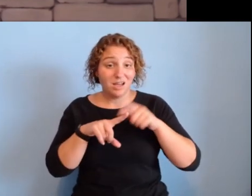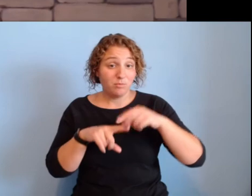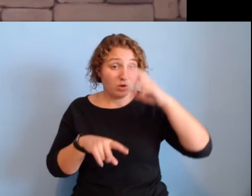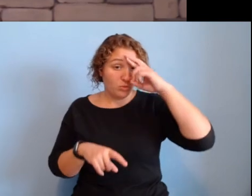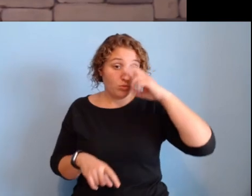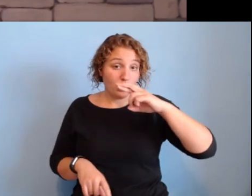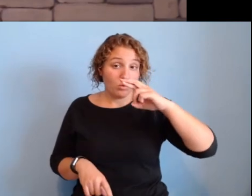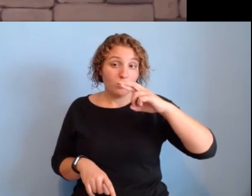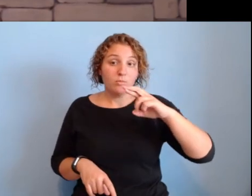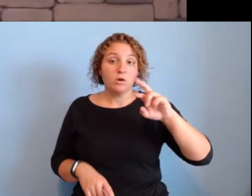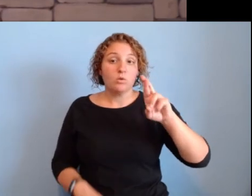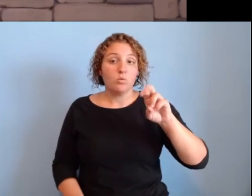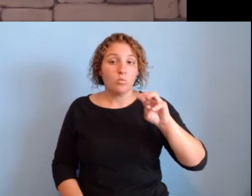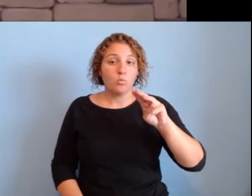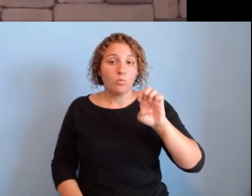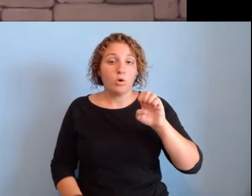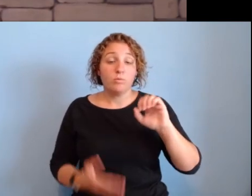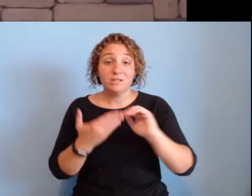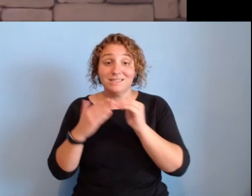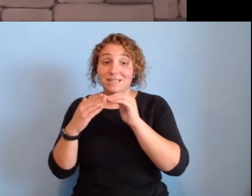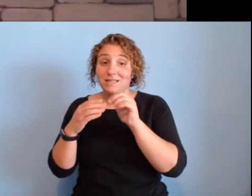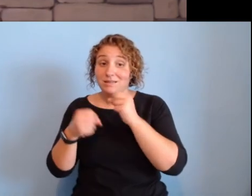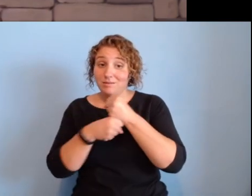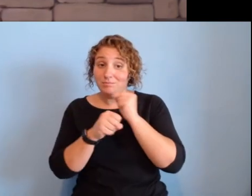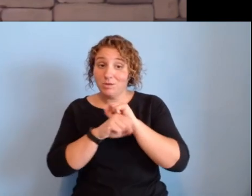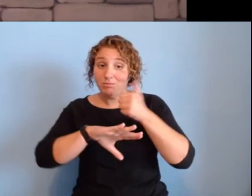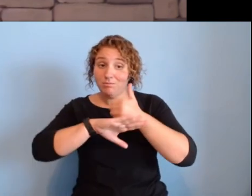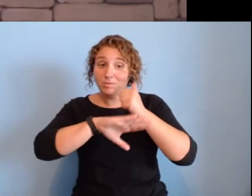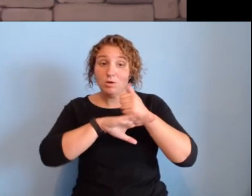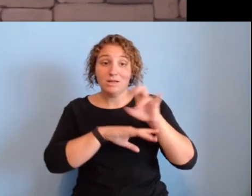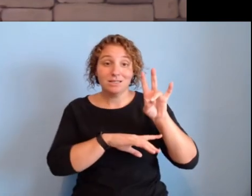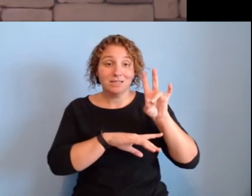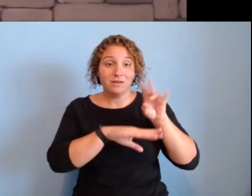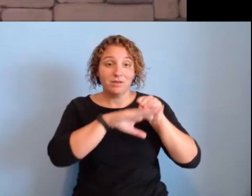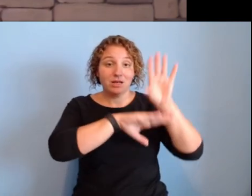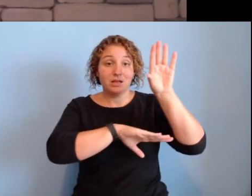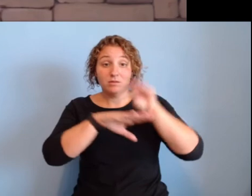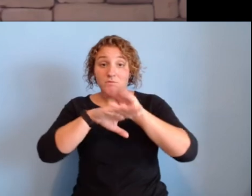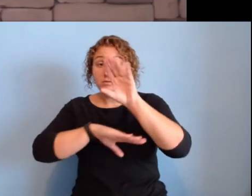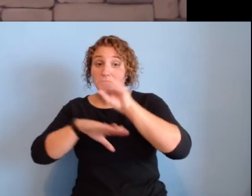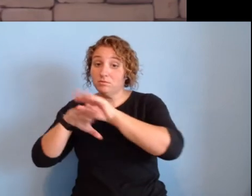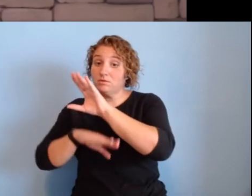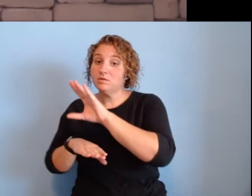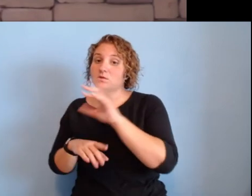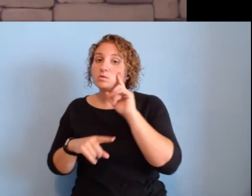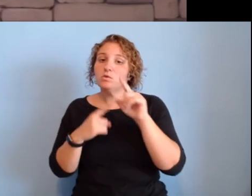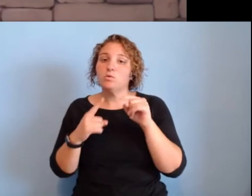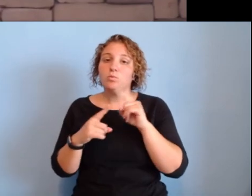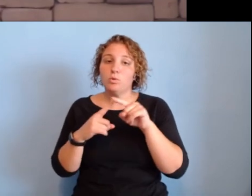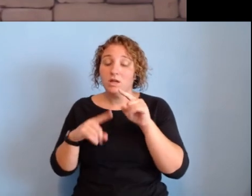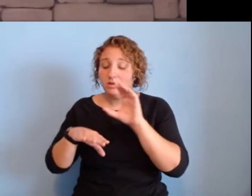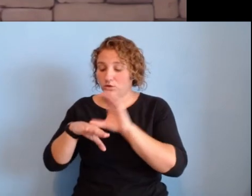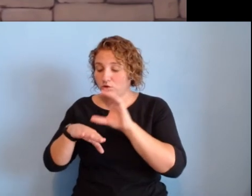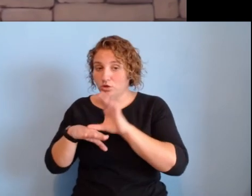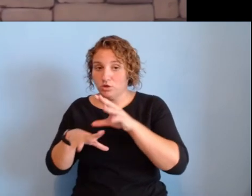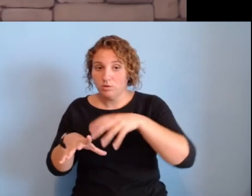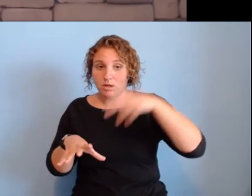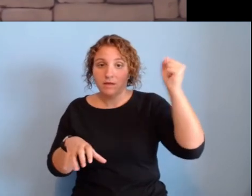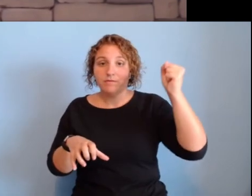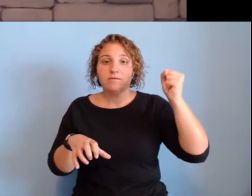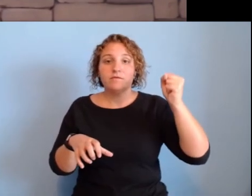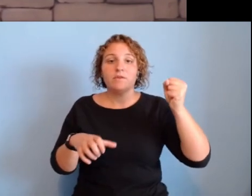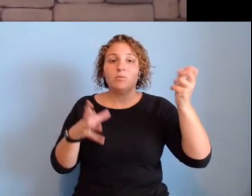of you probably, Rome is a city built on seven hills. So the religious system, when the church is removed and the shell gets taken